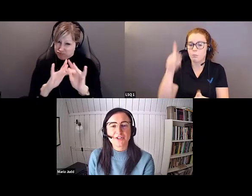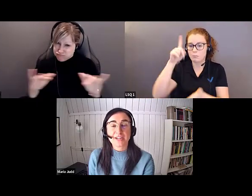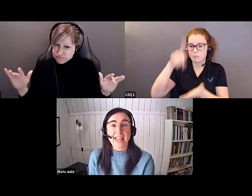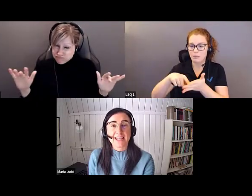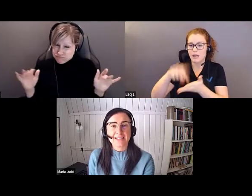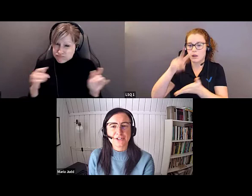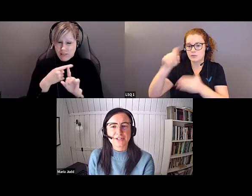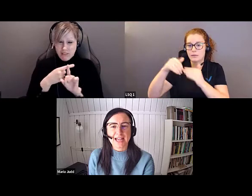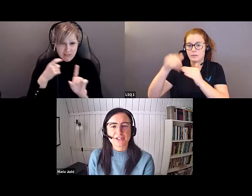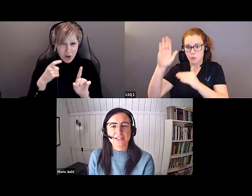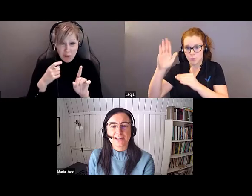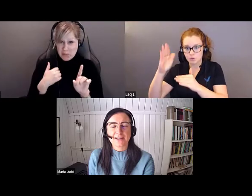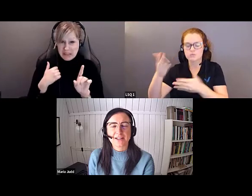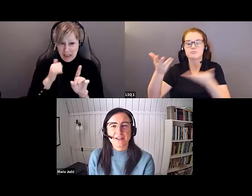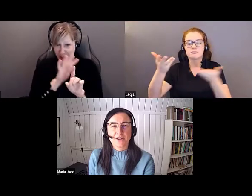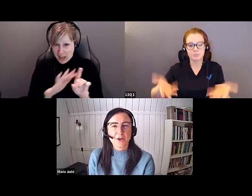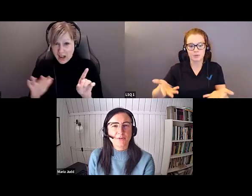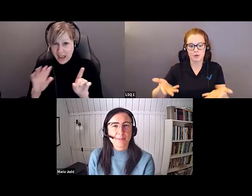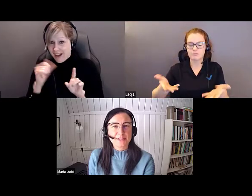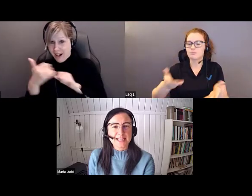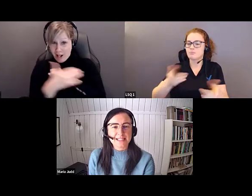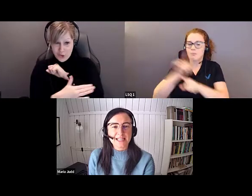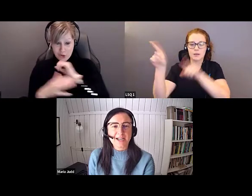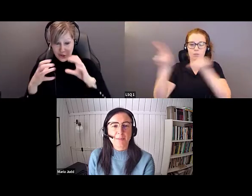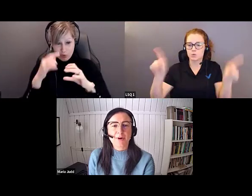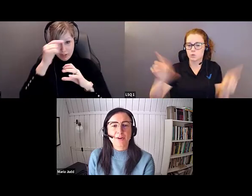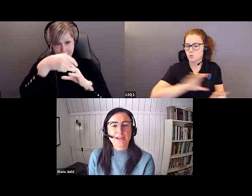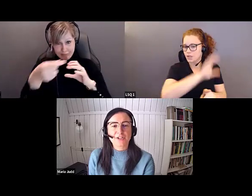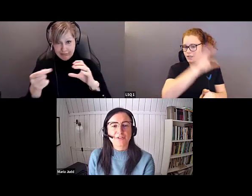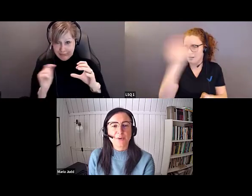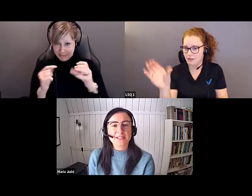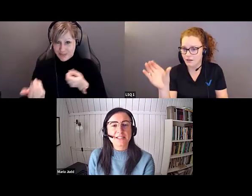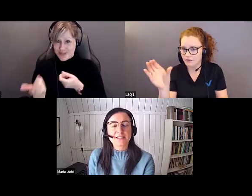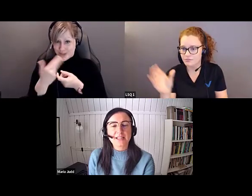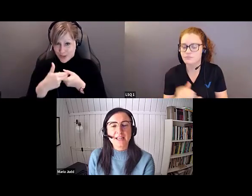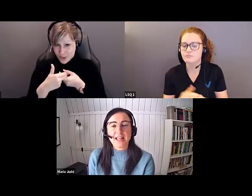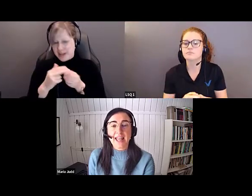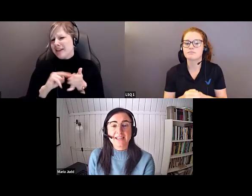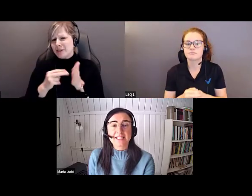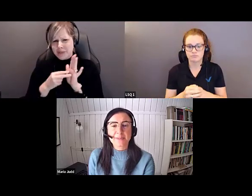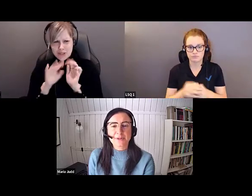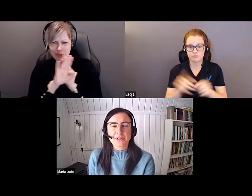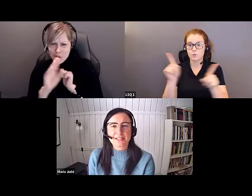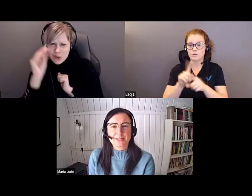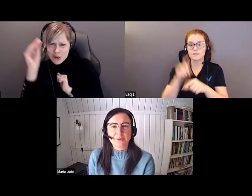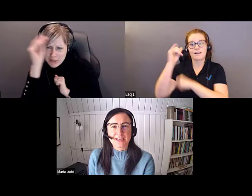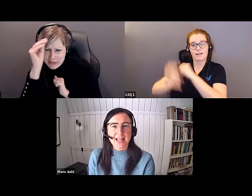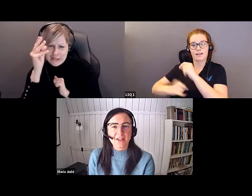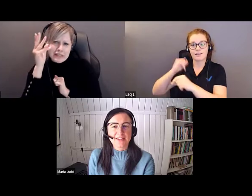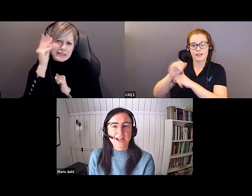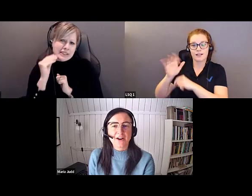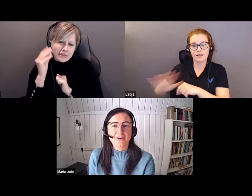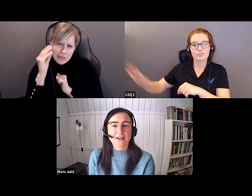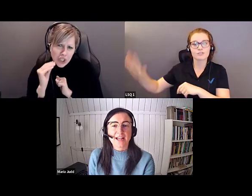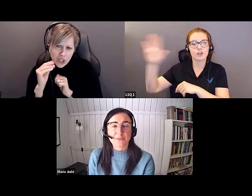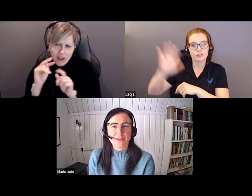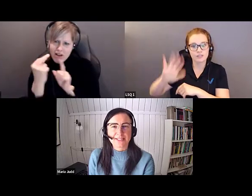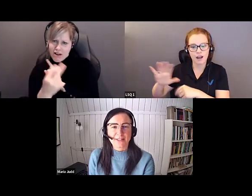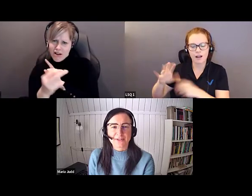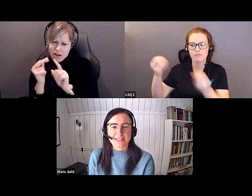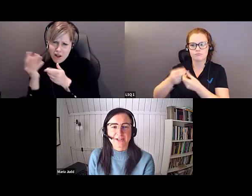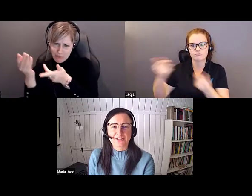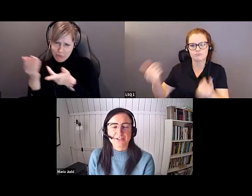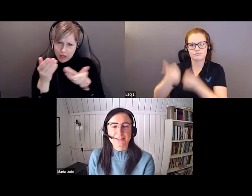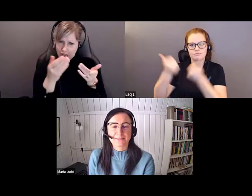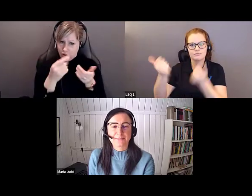of the country and internationally, representing a broad range of voices and experiences within healthcare as well